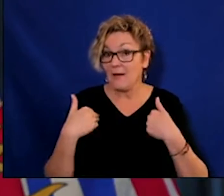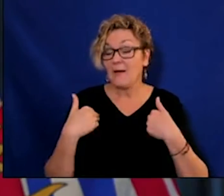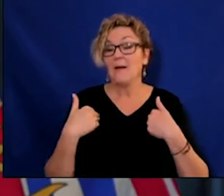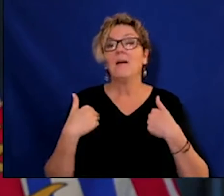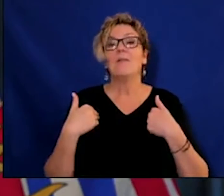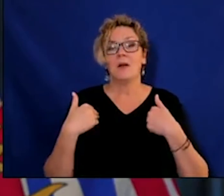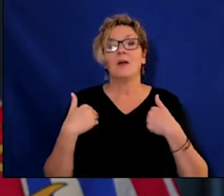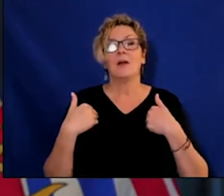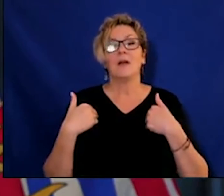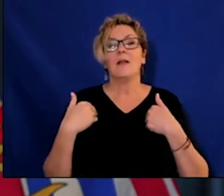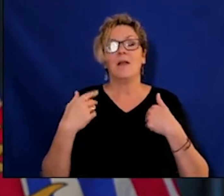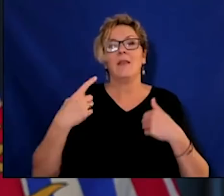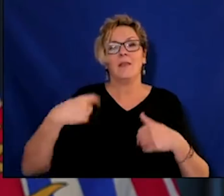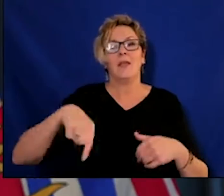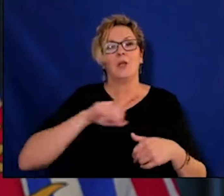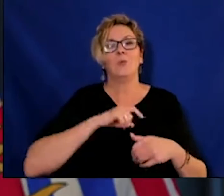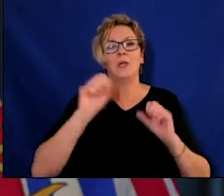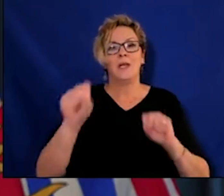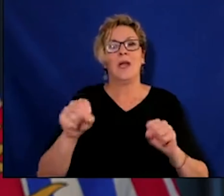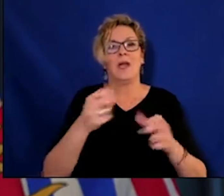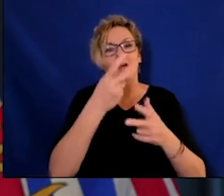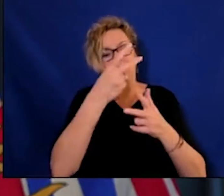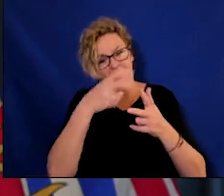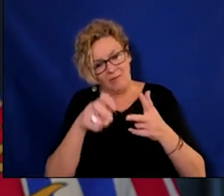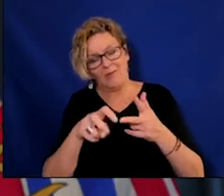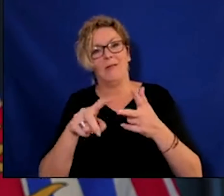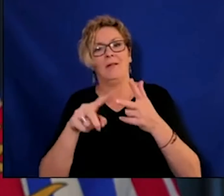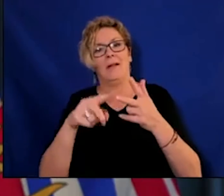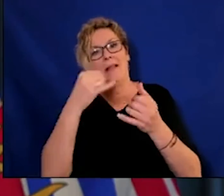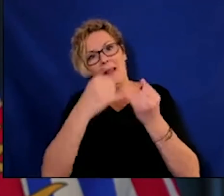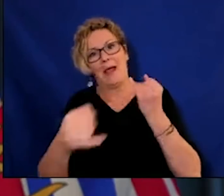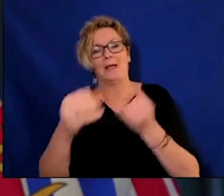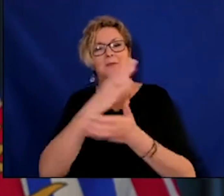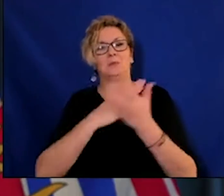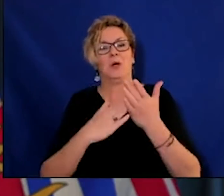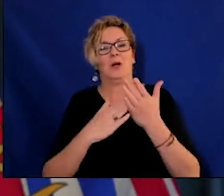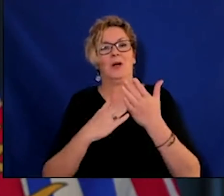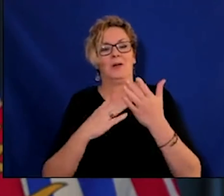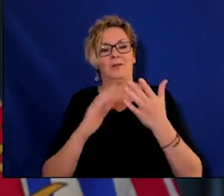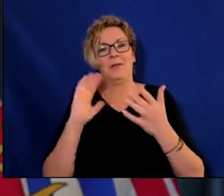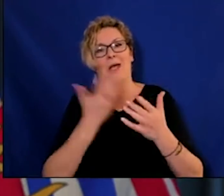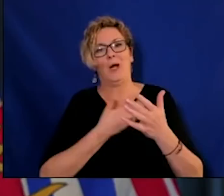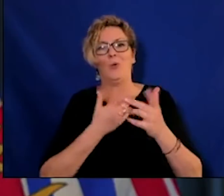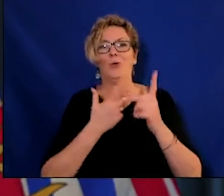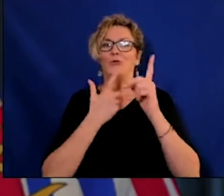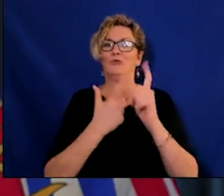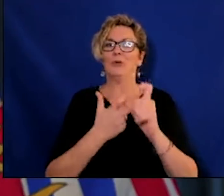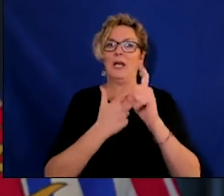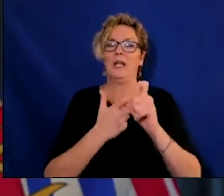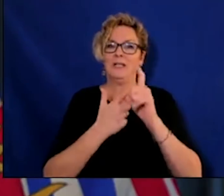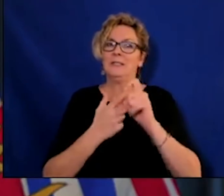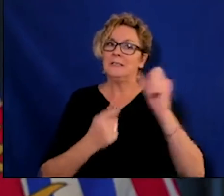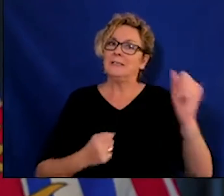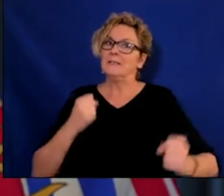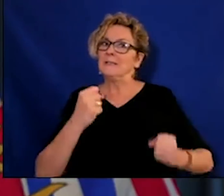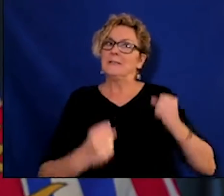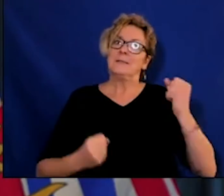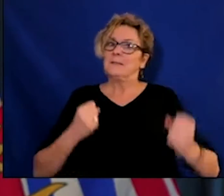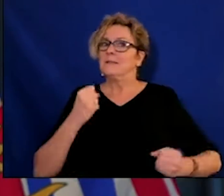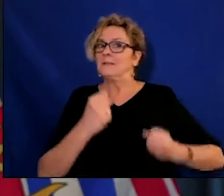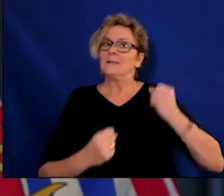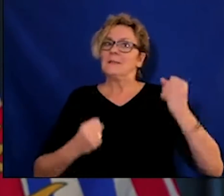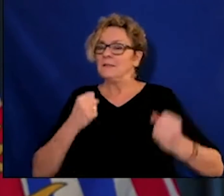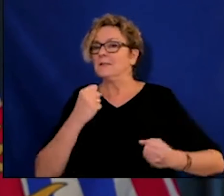next phase, to that run that will have a finish line, to get into our rhythm and to steadily move